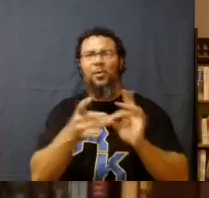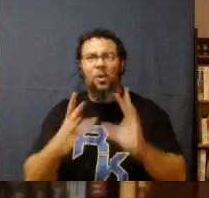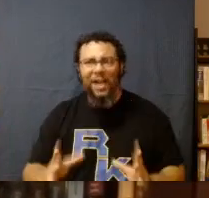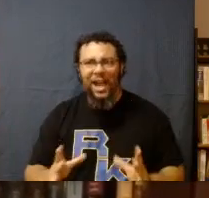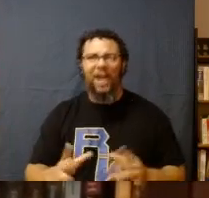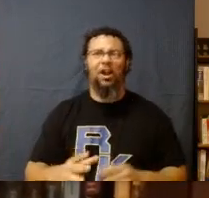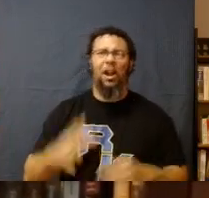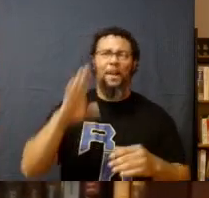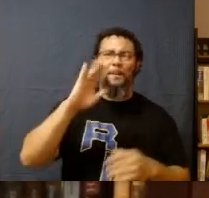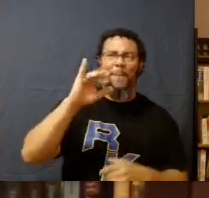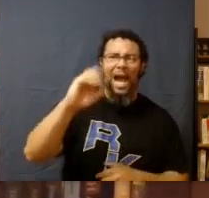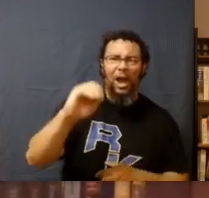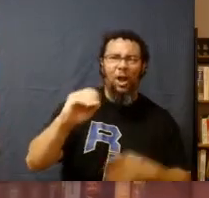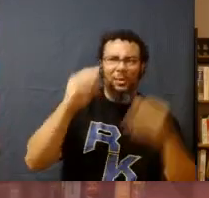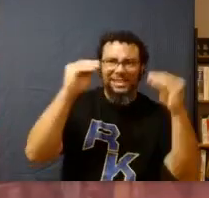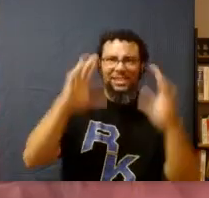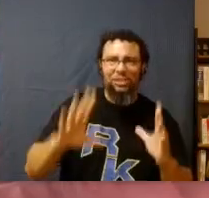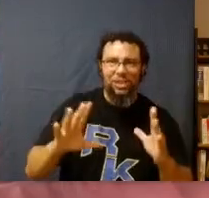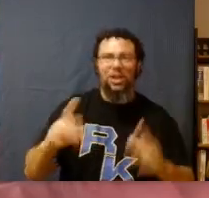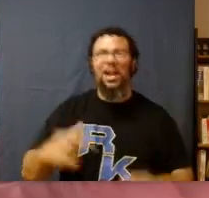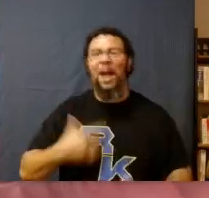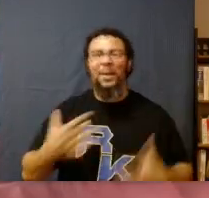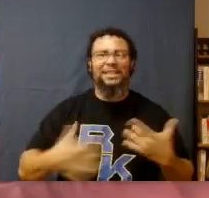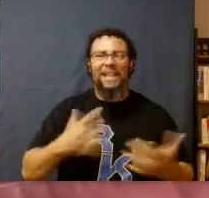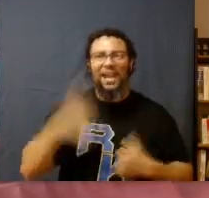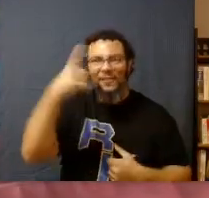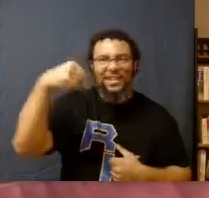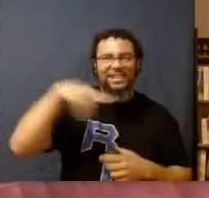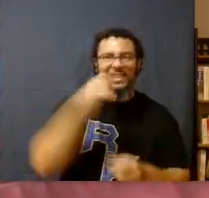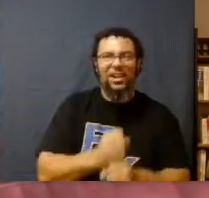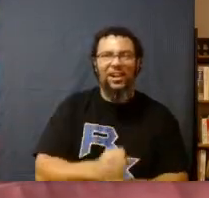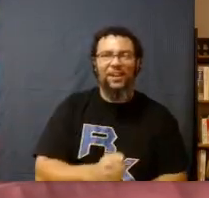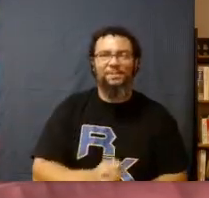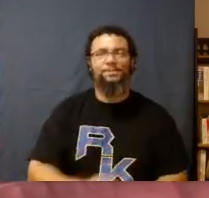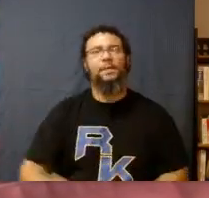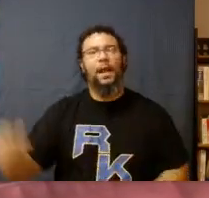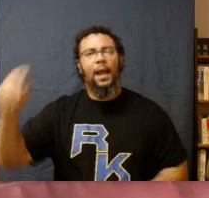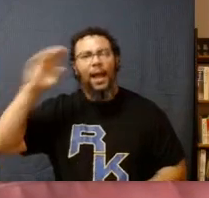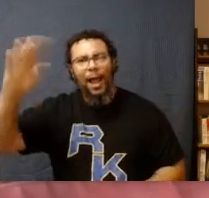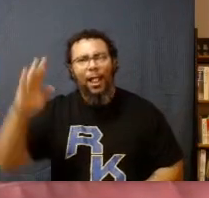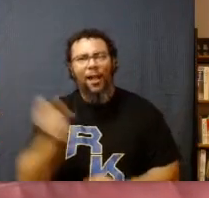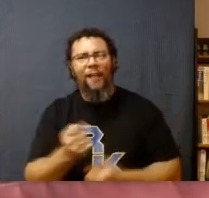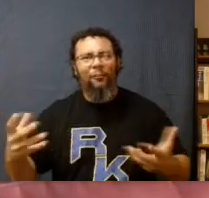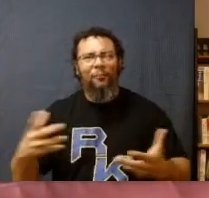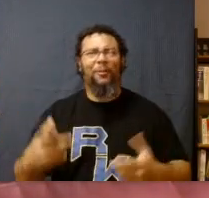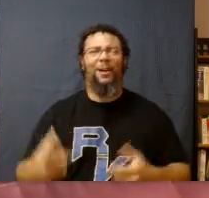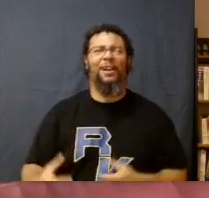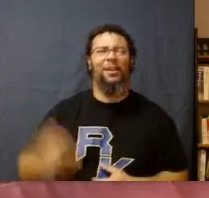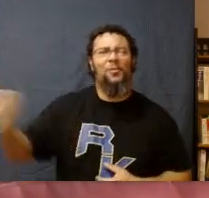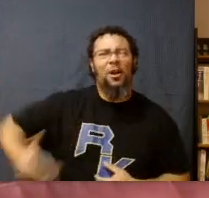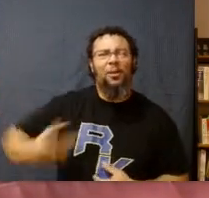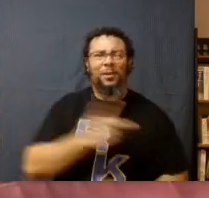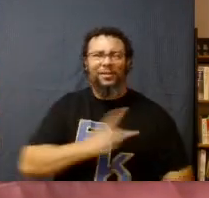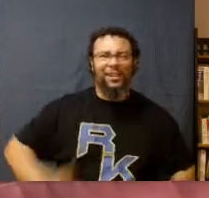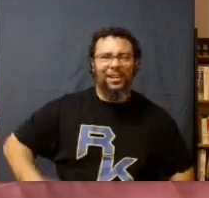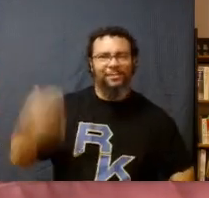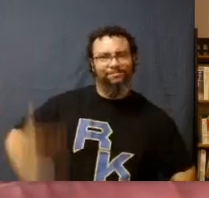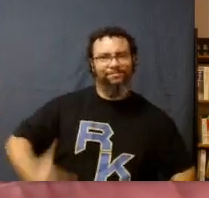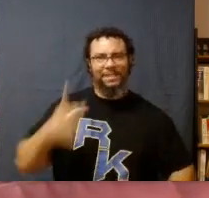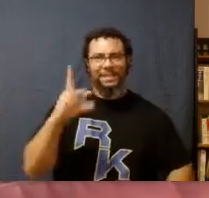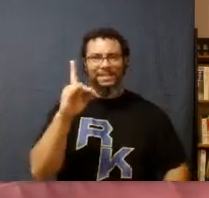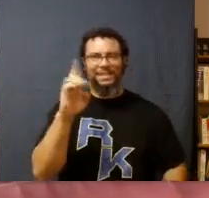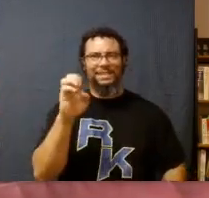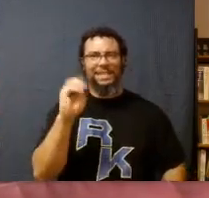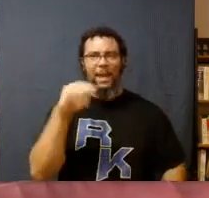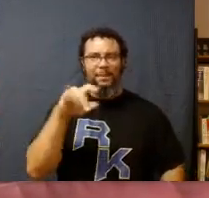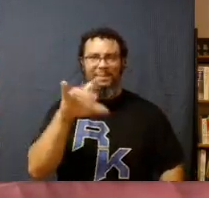off an awesome year at Rufus King. Hola, estudiantes, y bienvenidos a Rufus King High School. My name is Ms. Dempsey, and I'm a Spanish teacher,